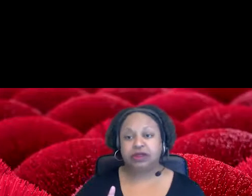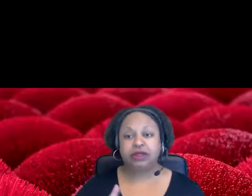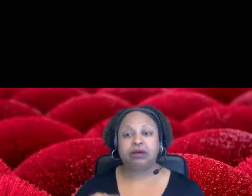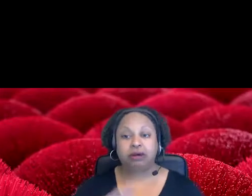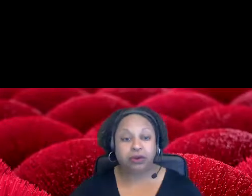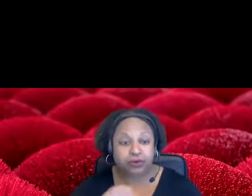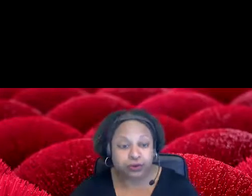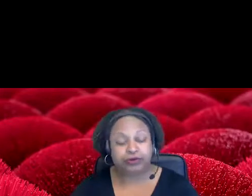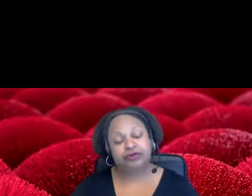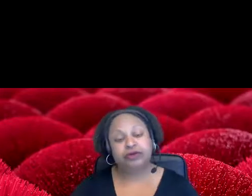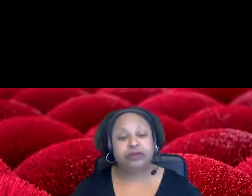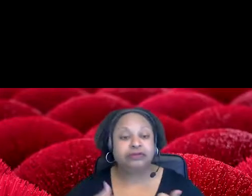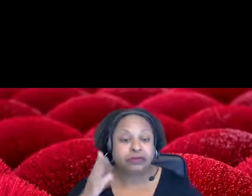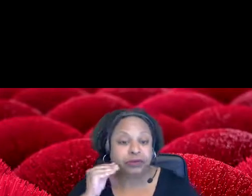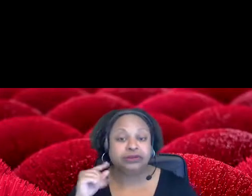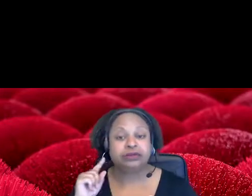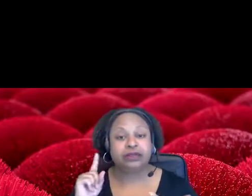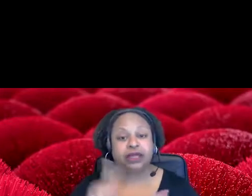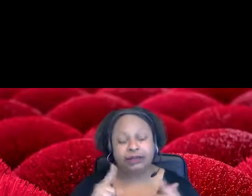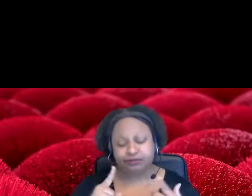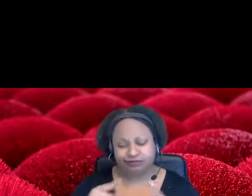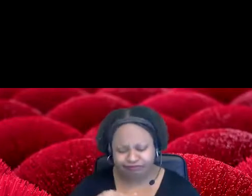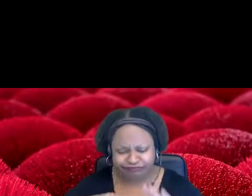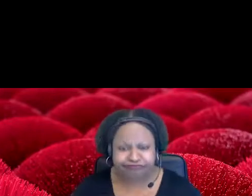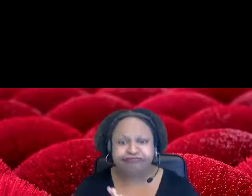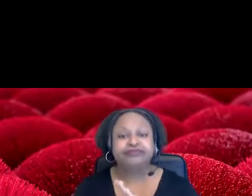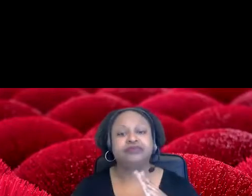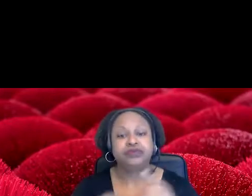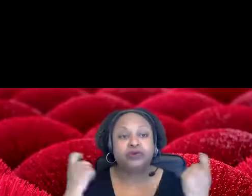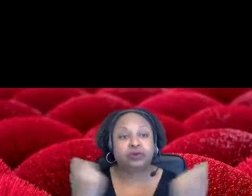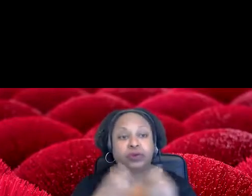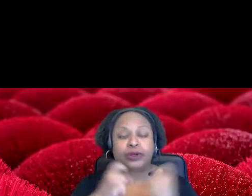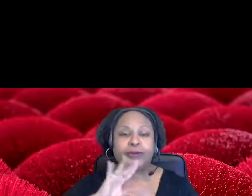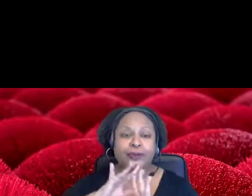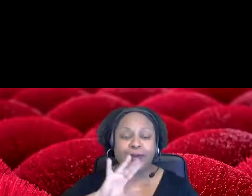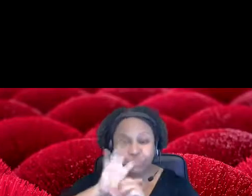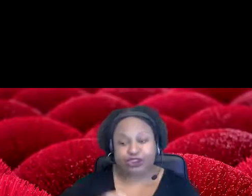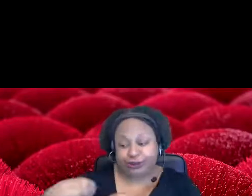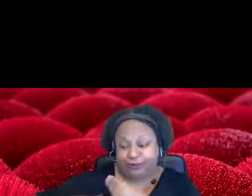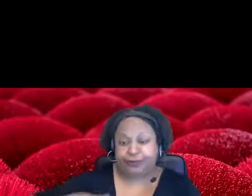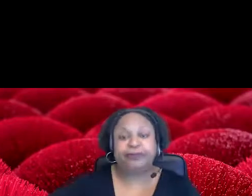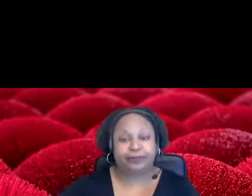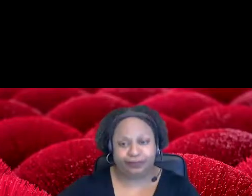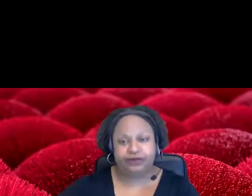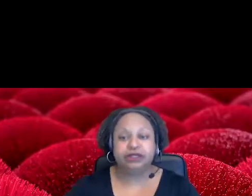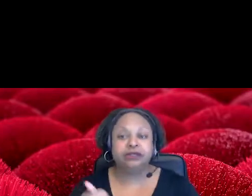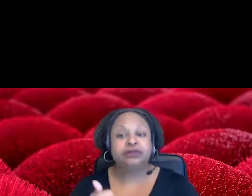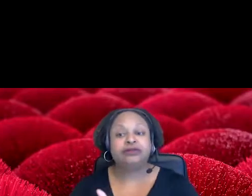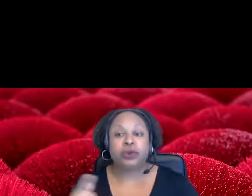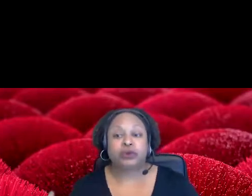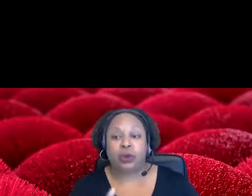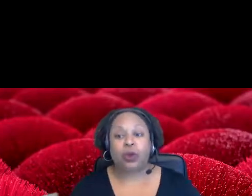of ceremonial orality. His upcoming solo exhibitions, the AGO